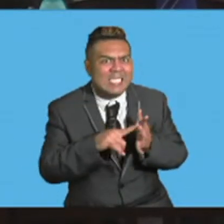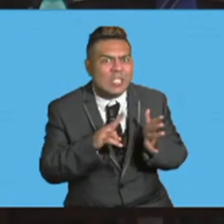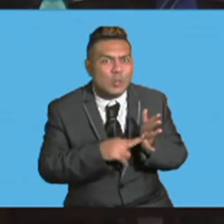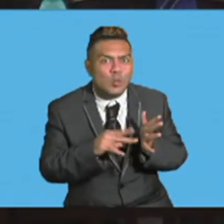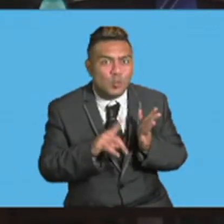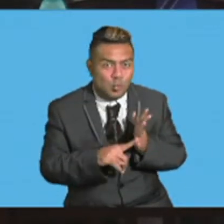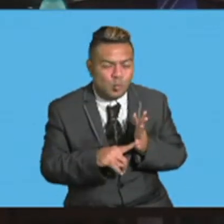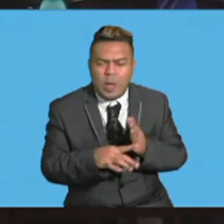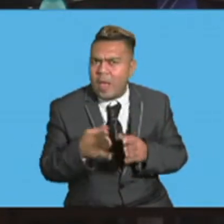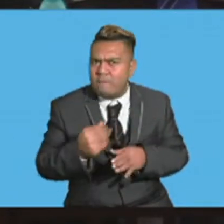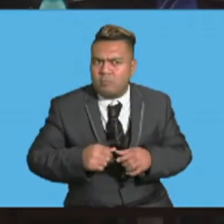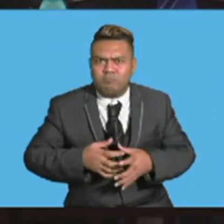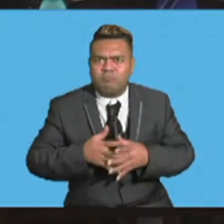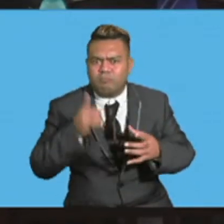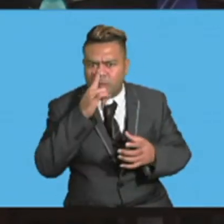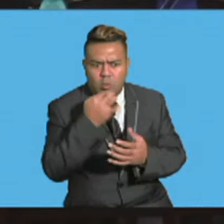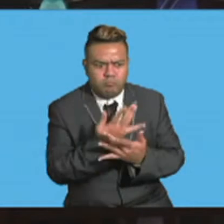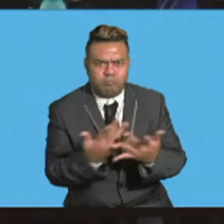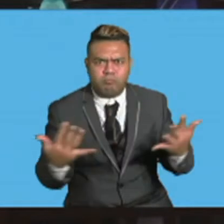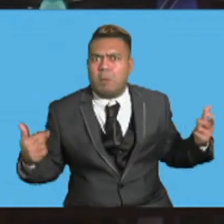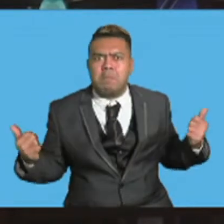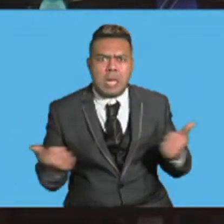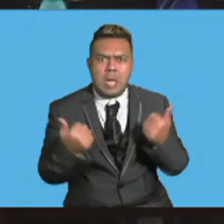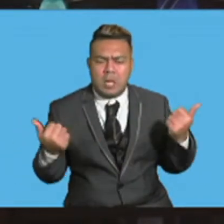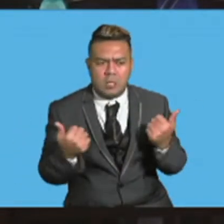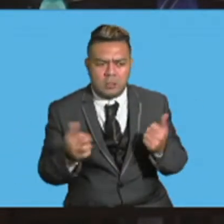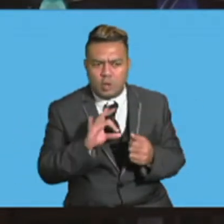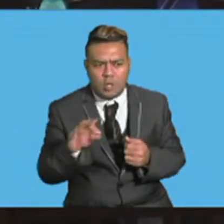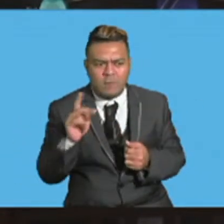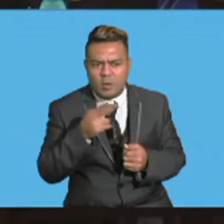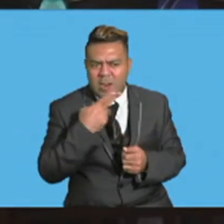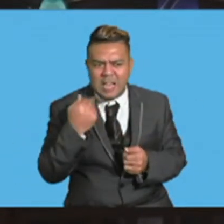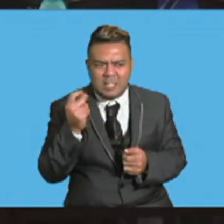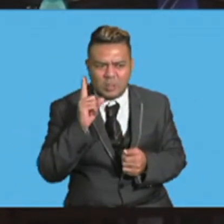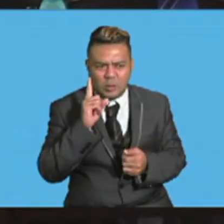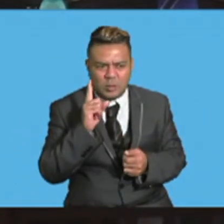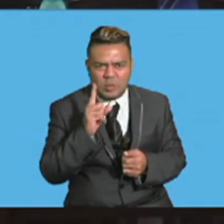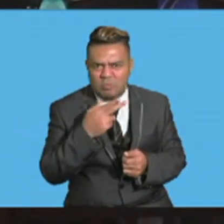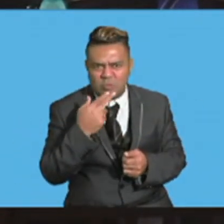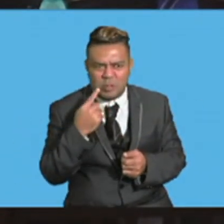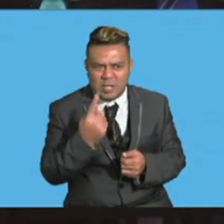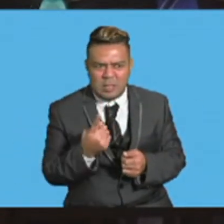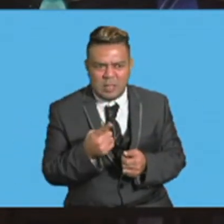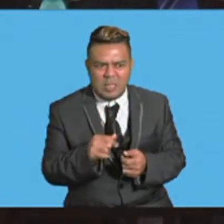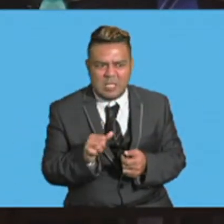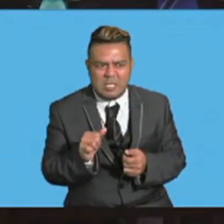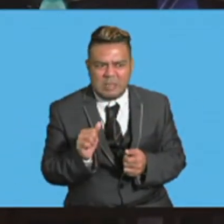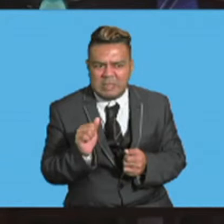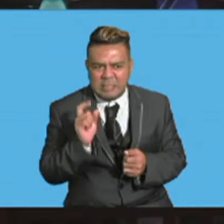densely populated, and somehow, which is not very nice to say, but it is termed as a